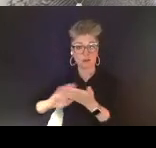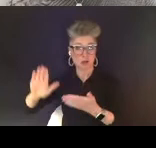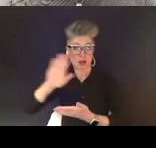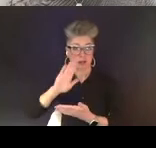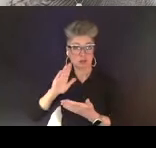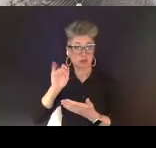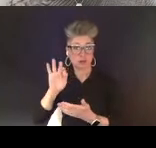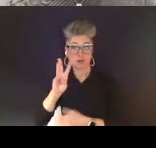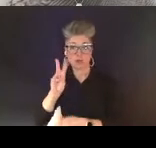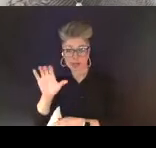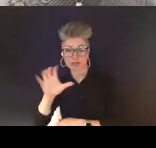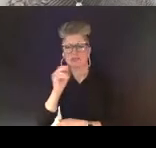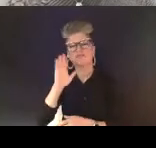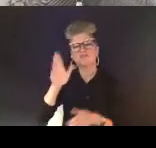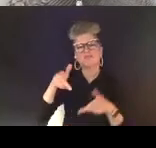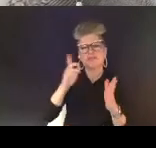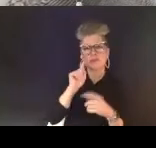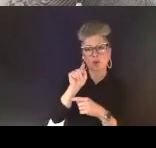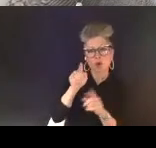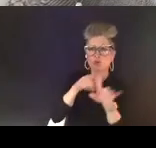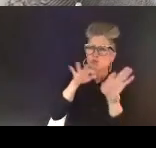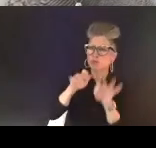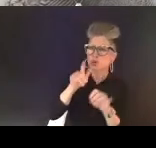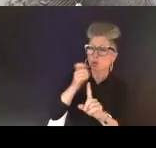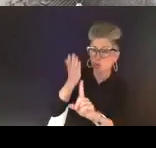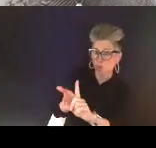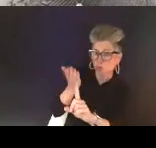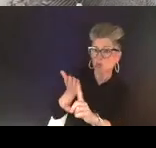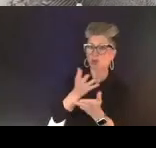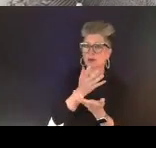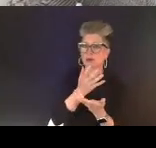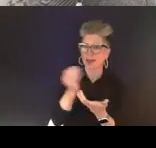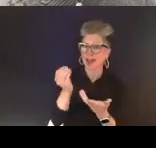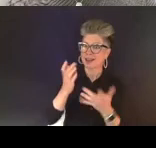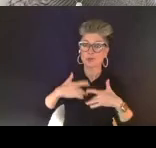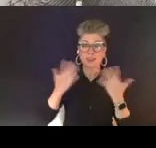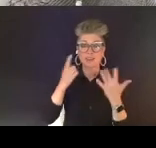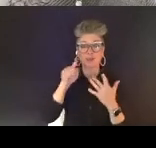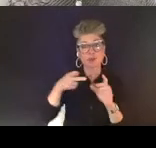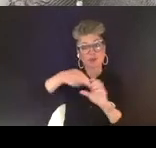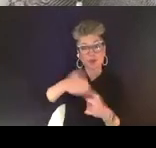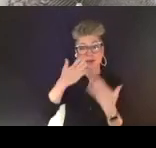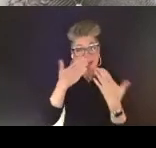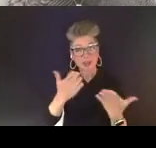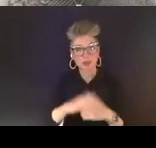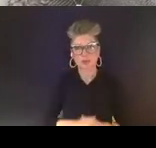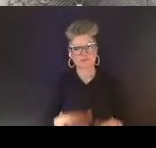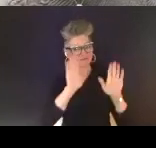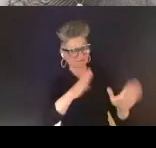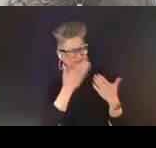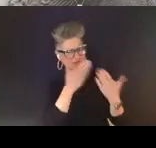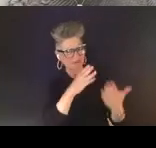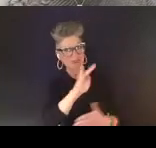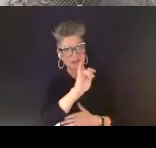Annie, tell people a little bit more about who you are, and know that we're excited to have you here. So thank you. Great. Awesome. Thanks, Michael.